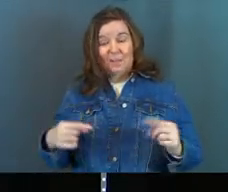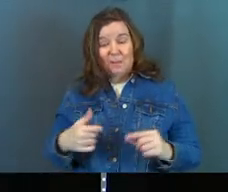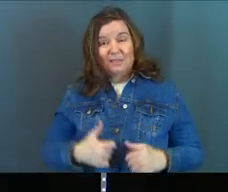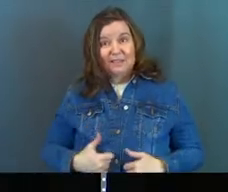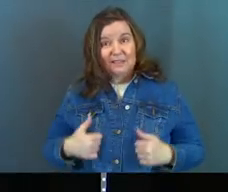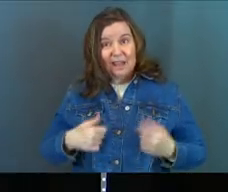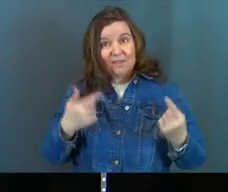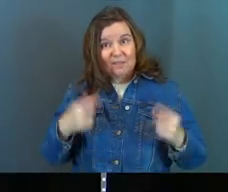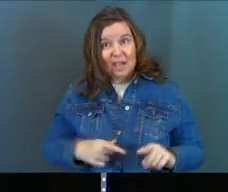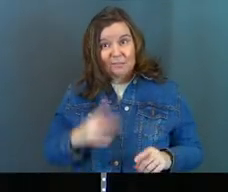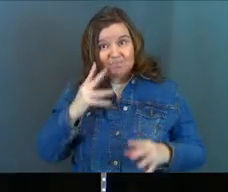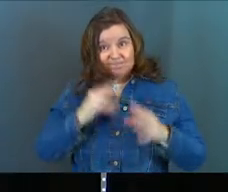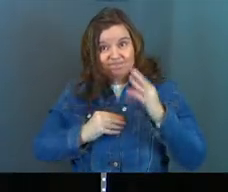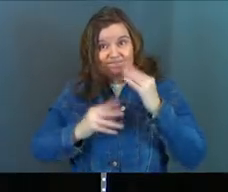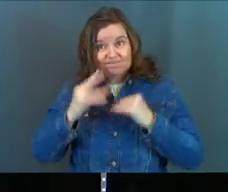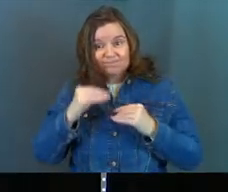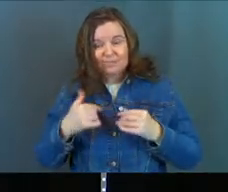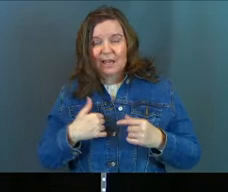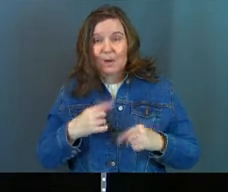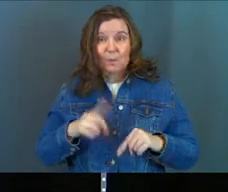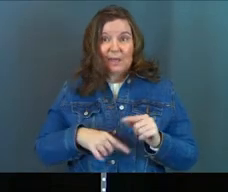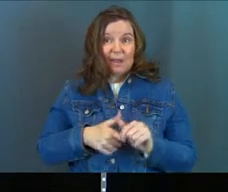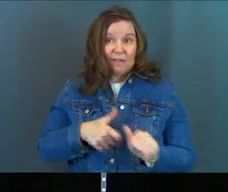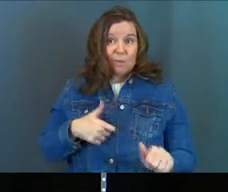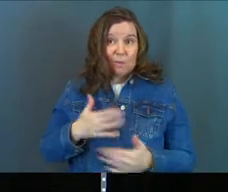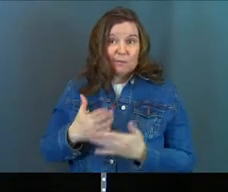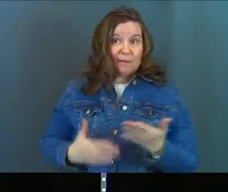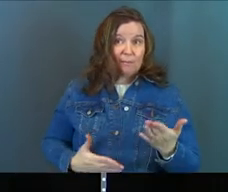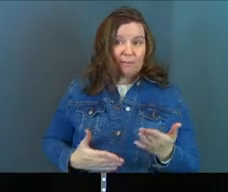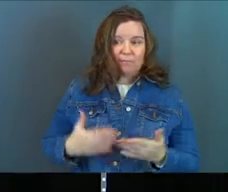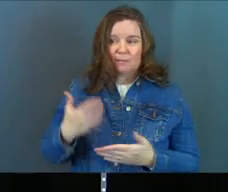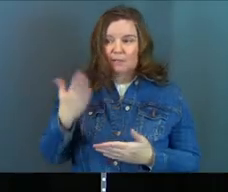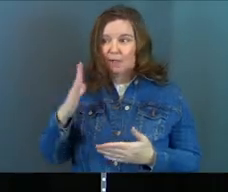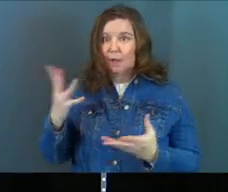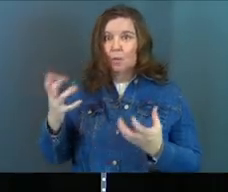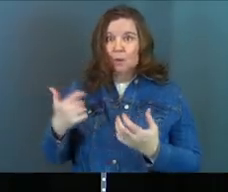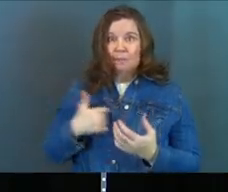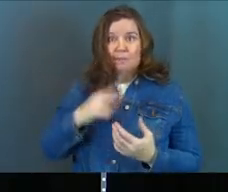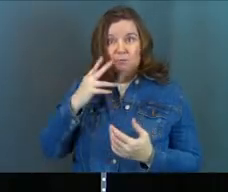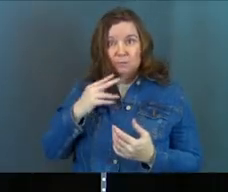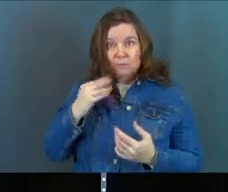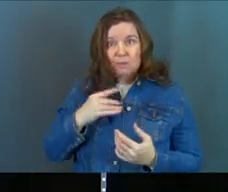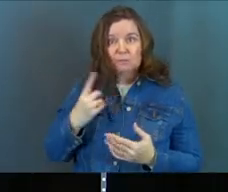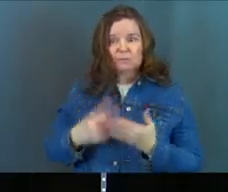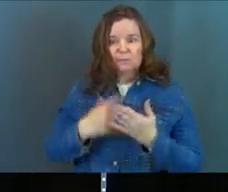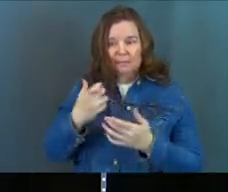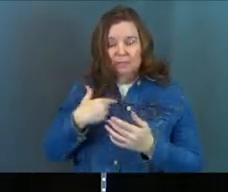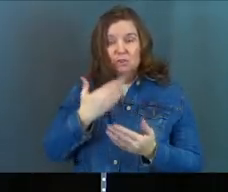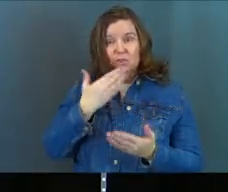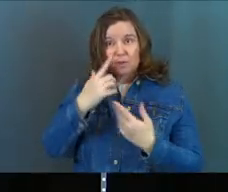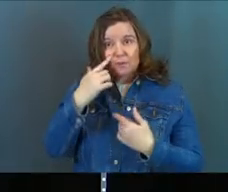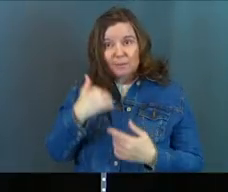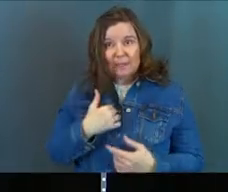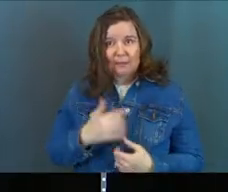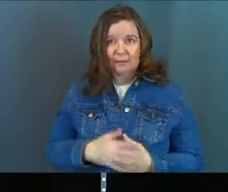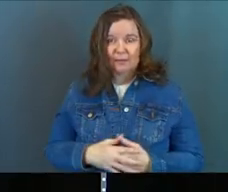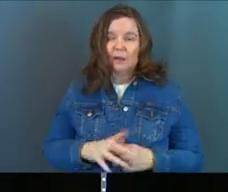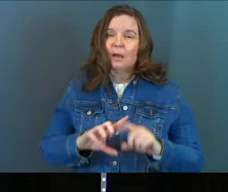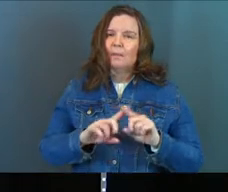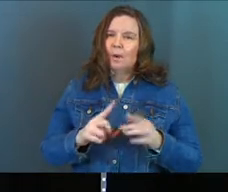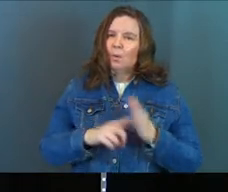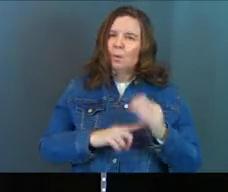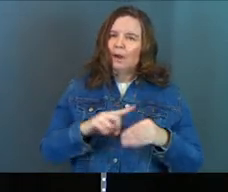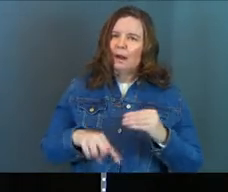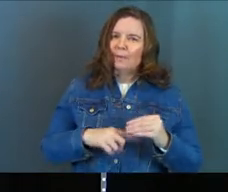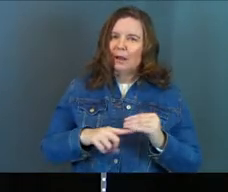this life, right? And there's pain that we can't avoid. There's pain that God even wants me to go through because it's good for me. But